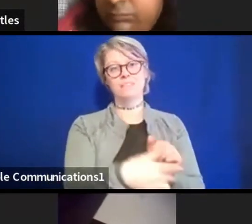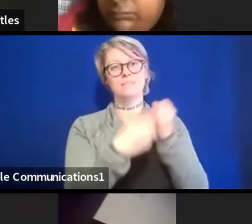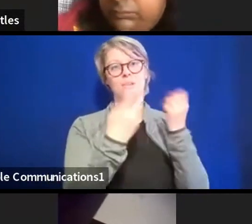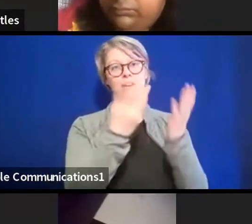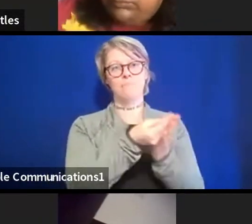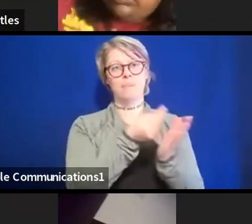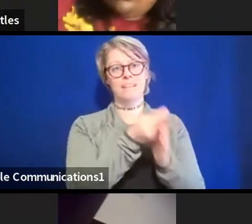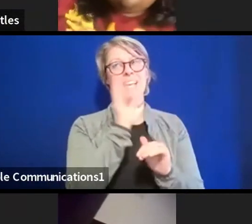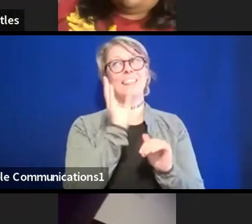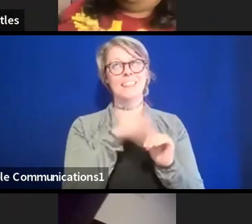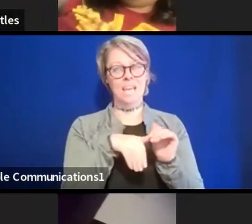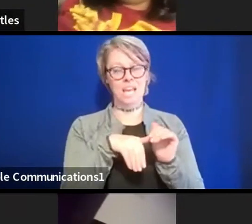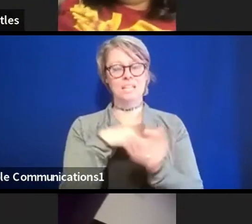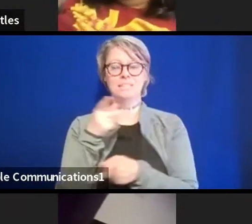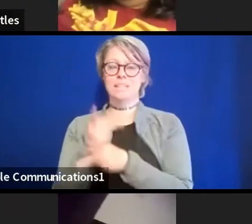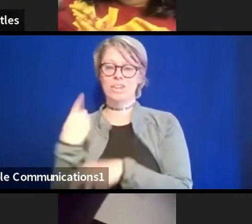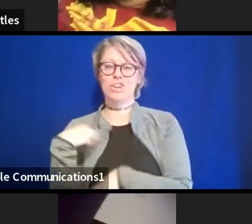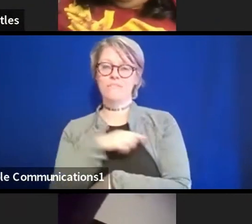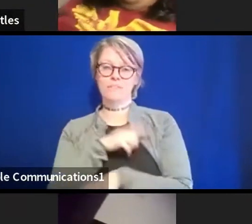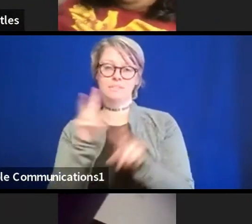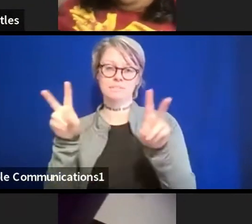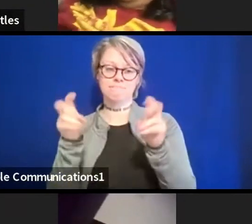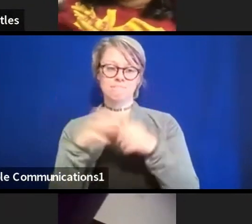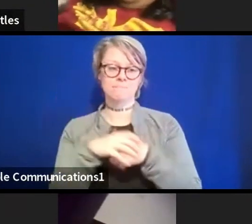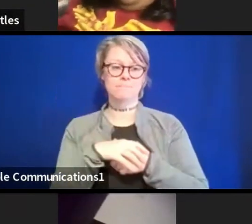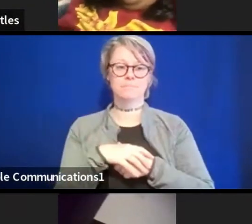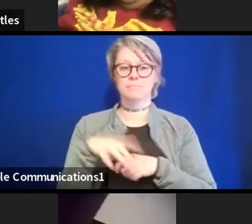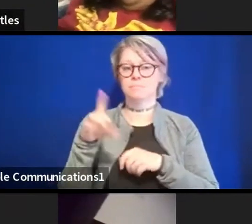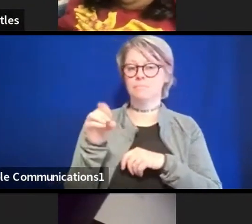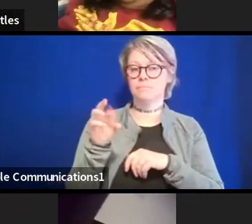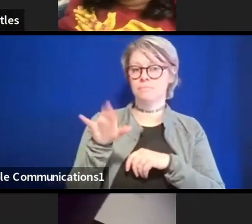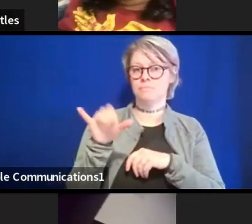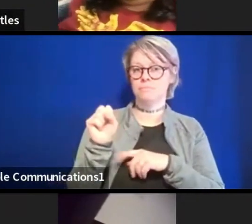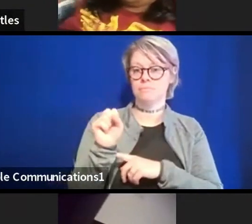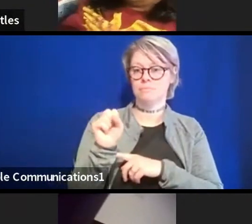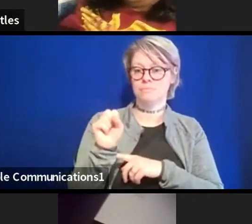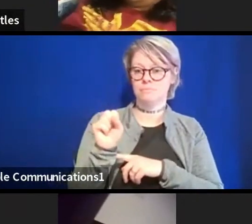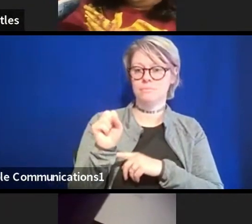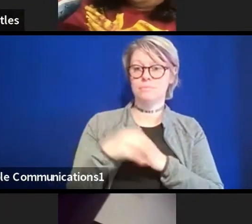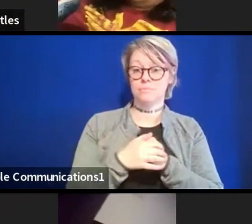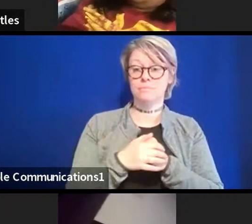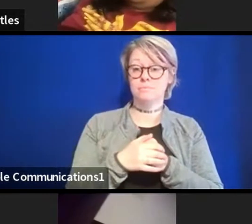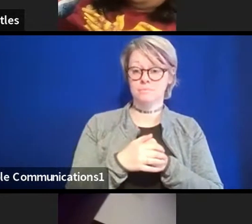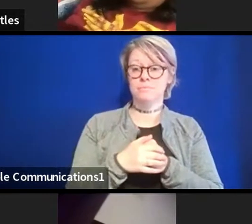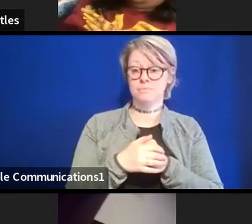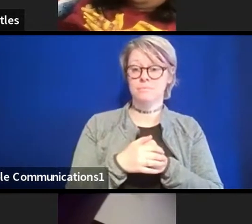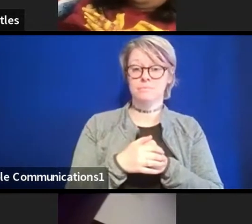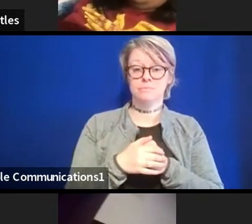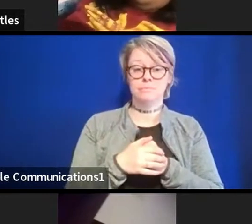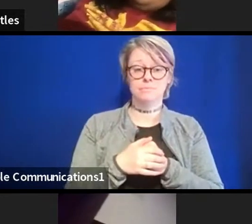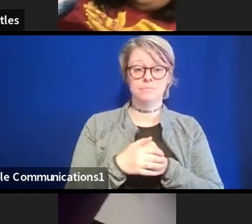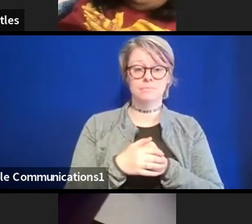Right, Sandra? Sorry, I shouldn't jump in like that. Yeah, like, so Sandra, Catherine and Tara was sharing that, you